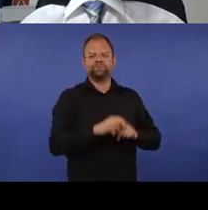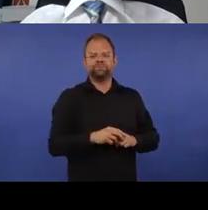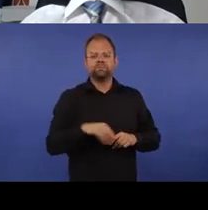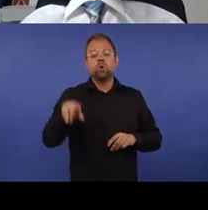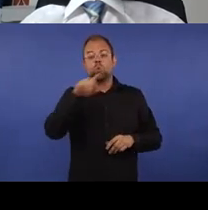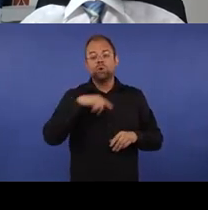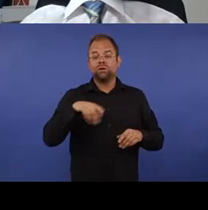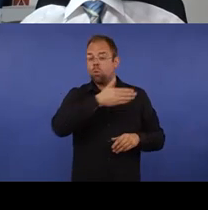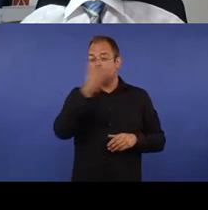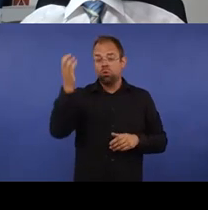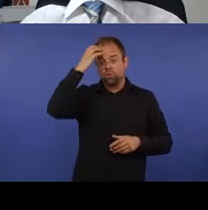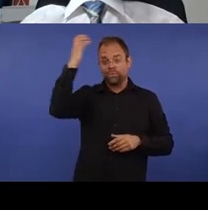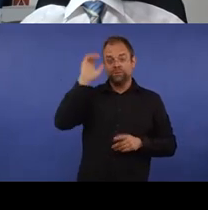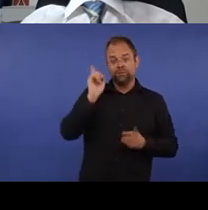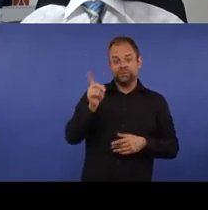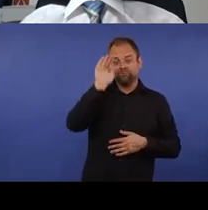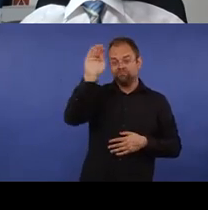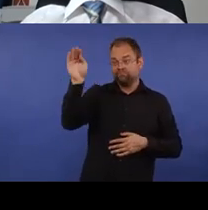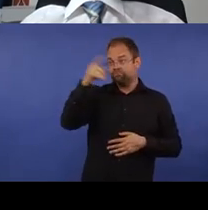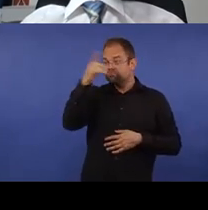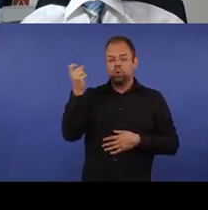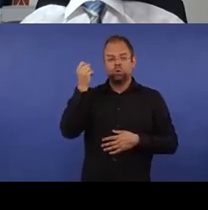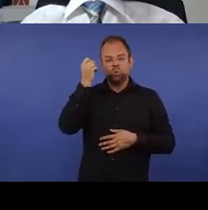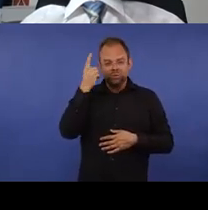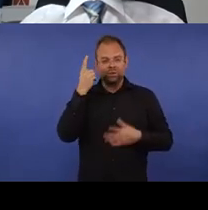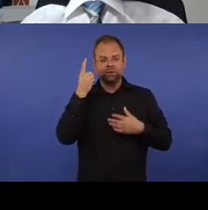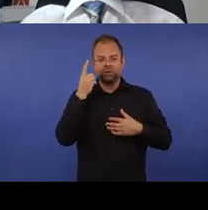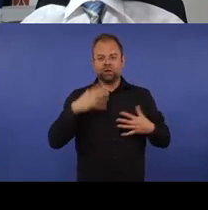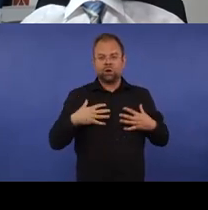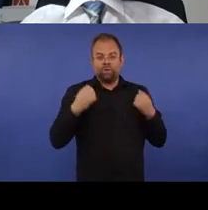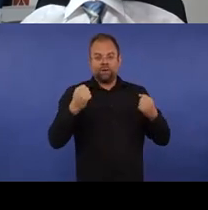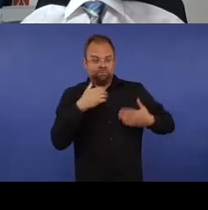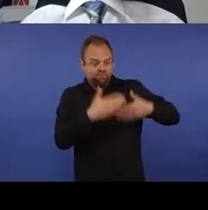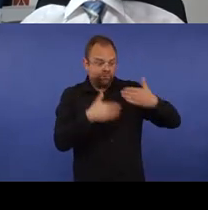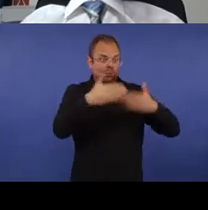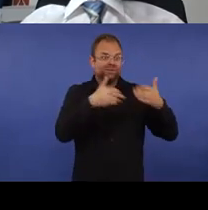disabilities and their organizations from the beginning to end.